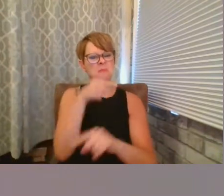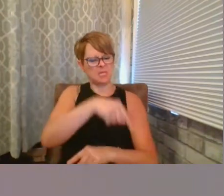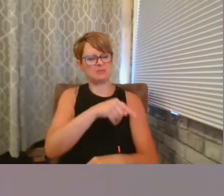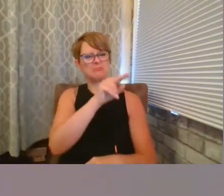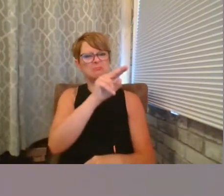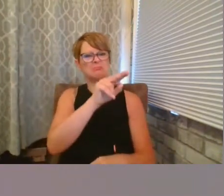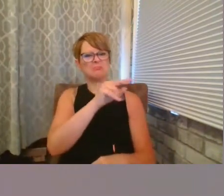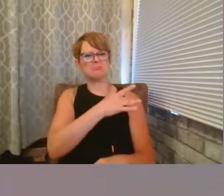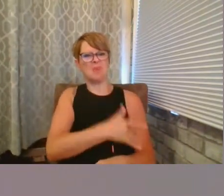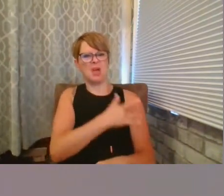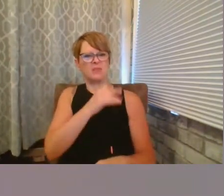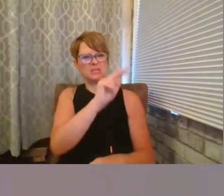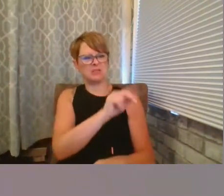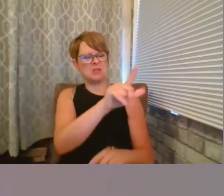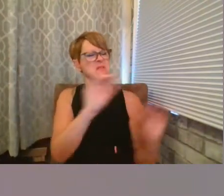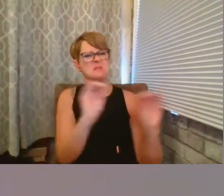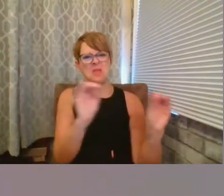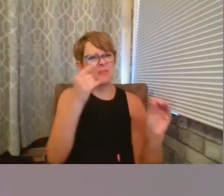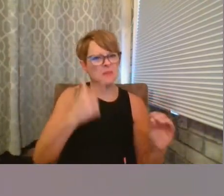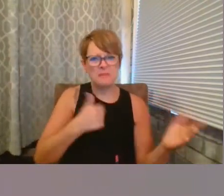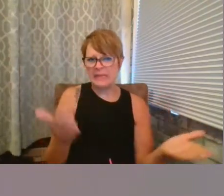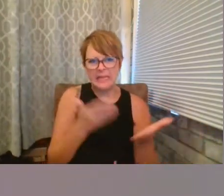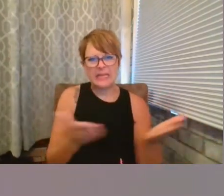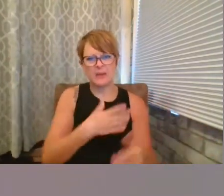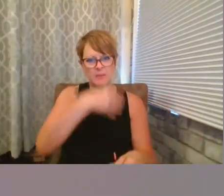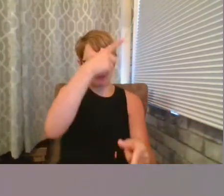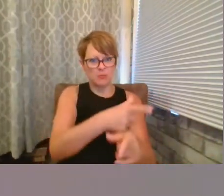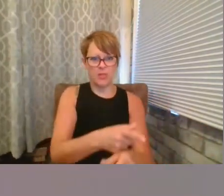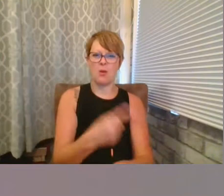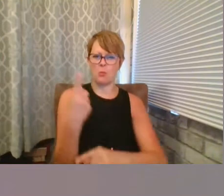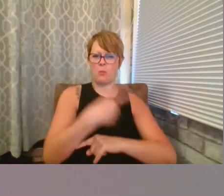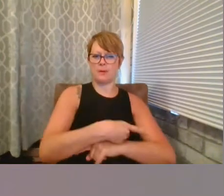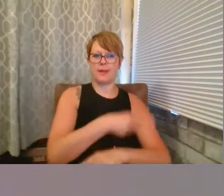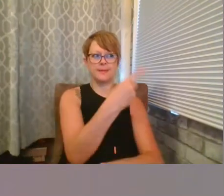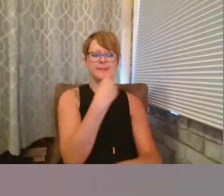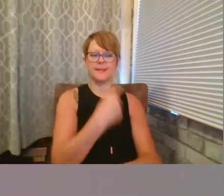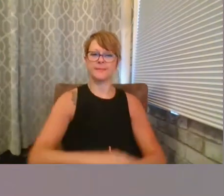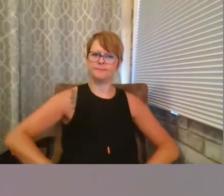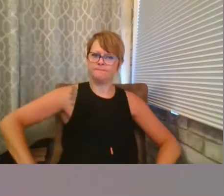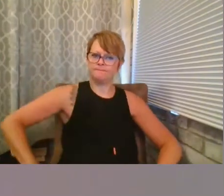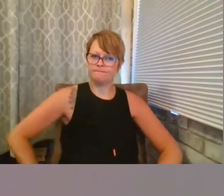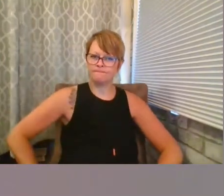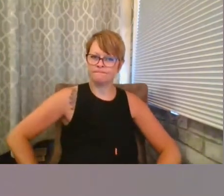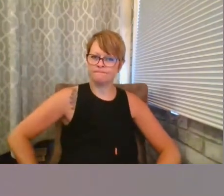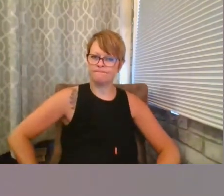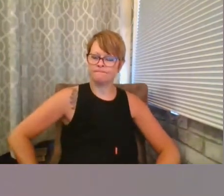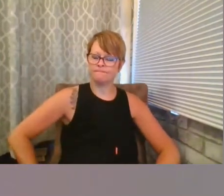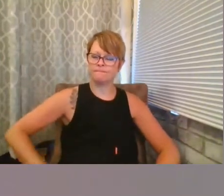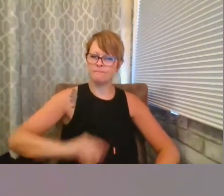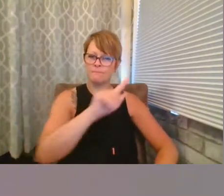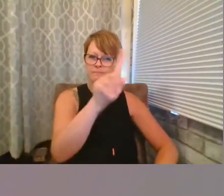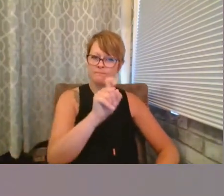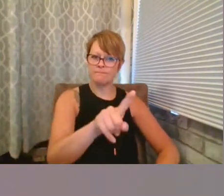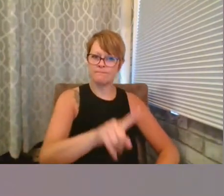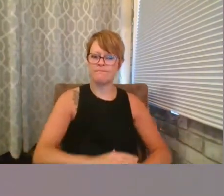here. There's nothing for me. My brother asked me one day, he made me realize this with this question. He said, I often hear from